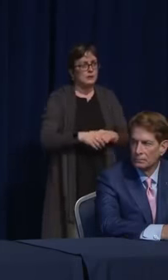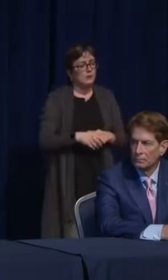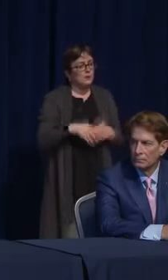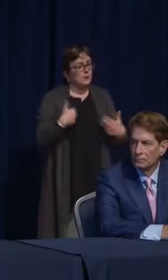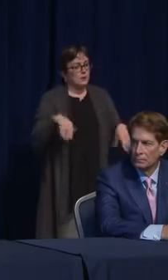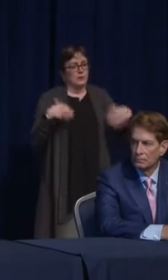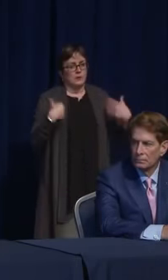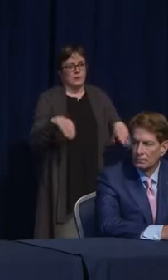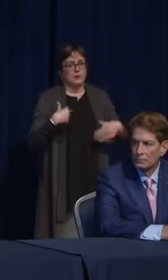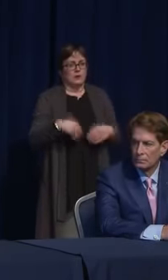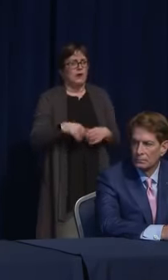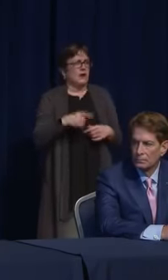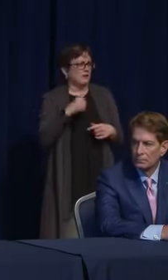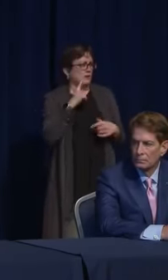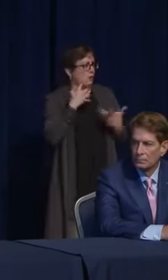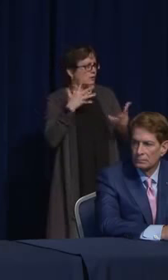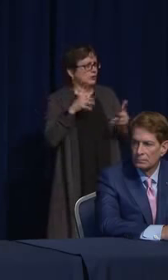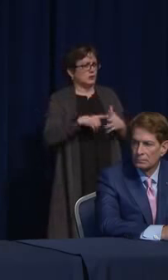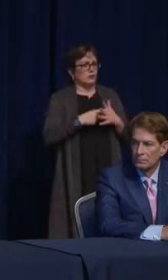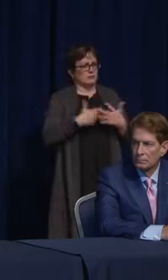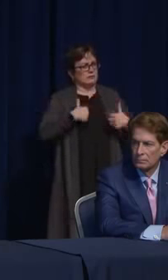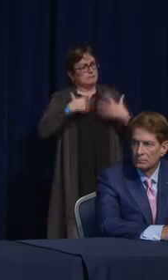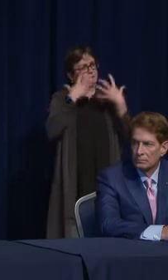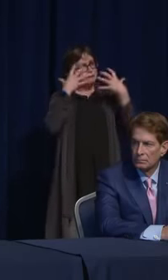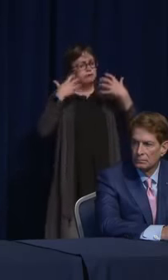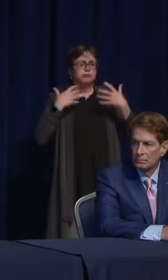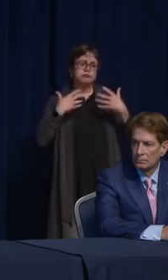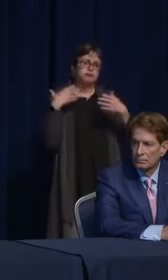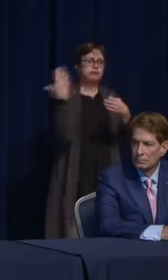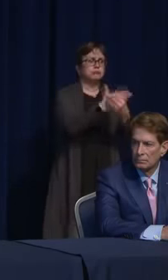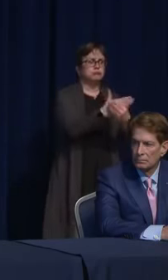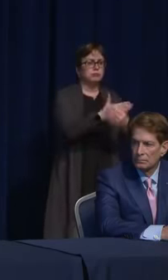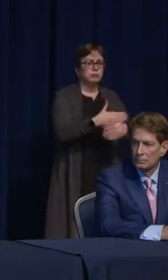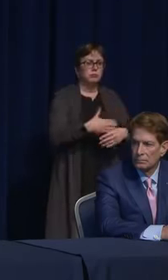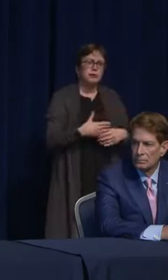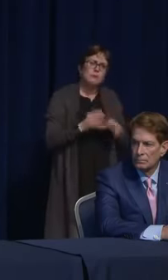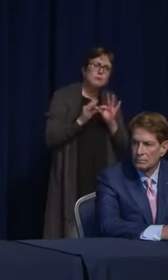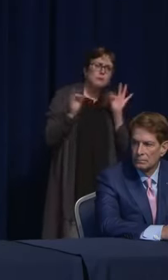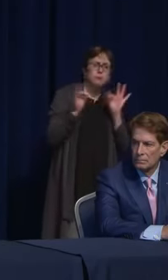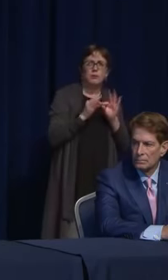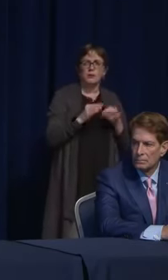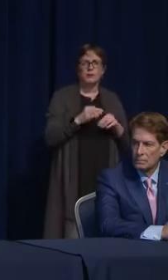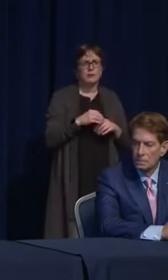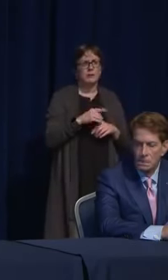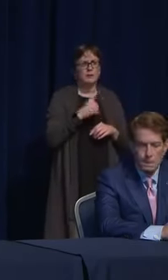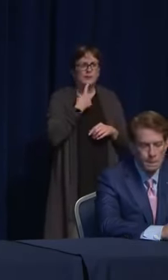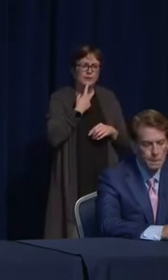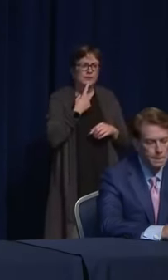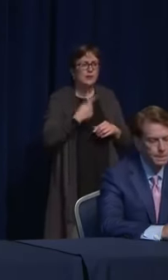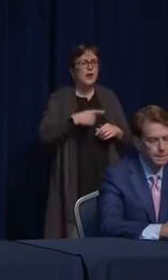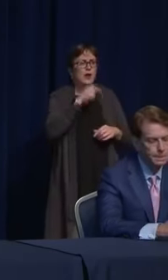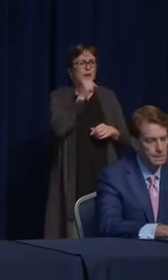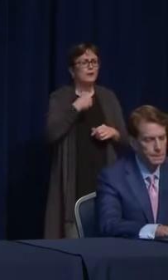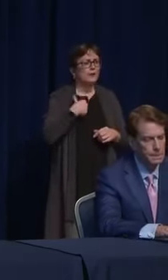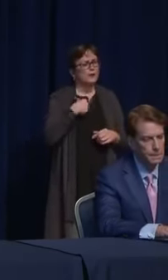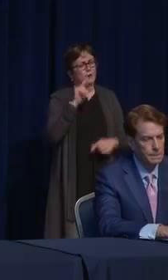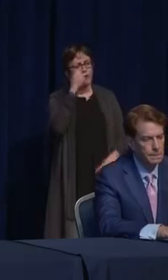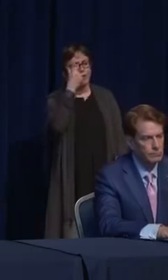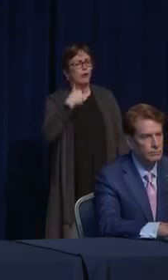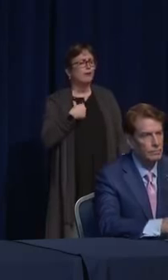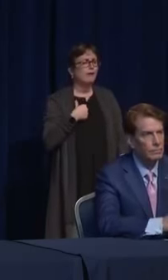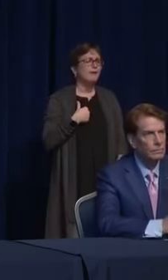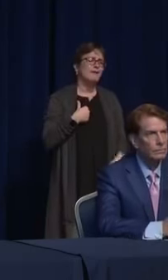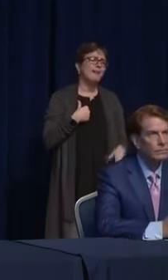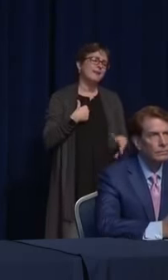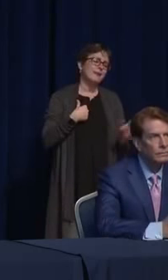have. And again, we mean business. And it's not because we're trying to be jerks. We just know that if we flatten